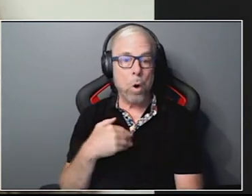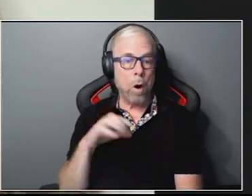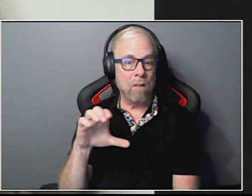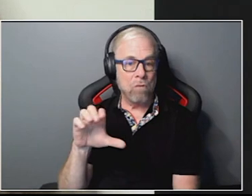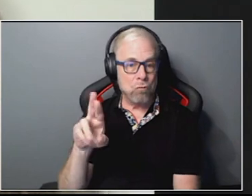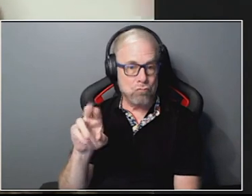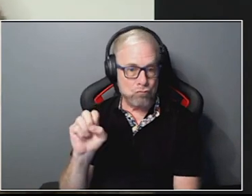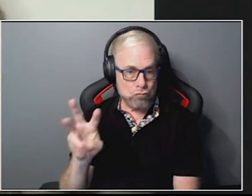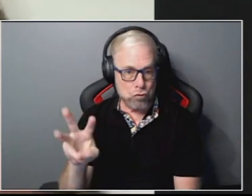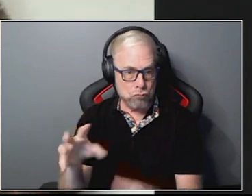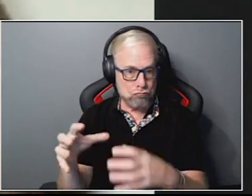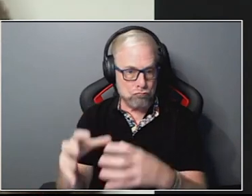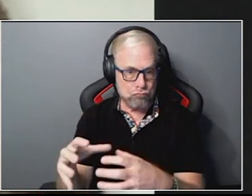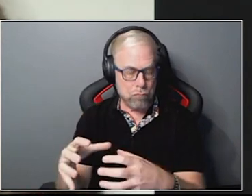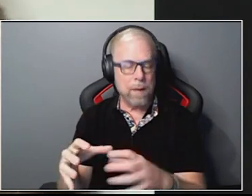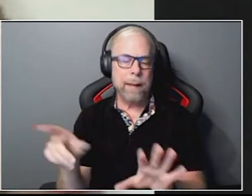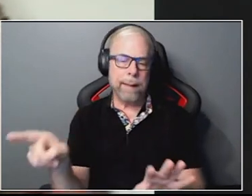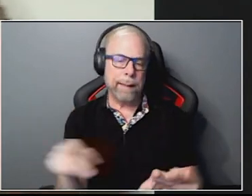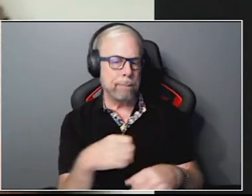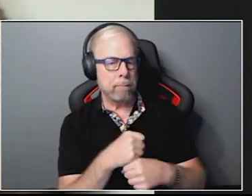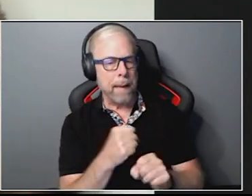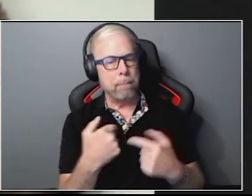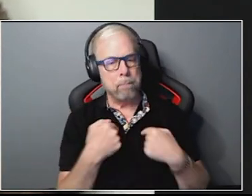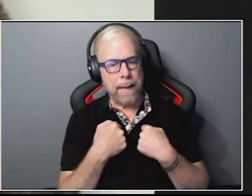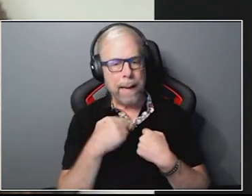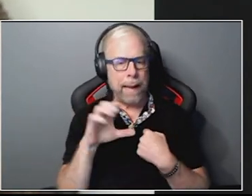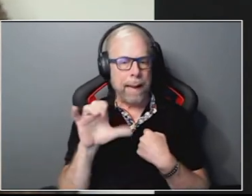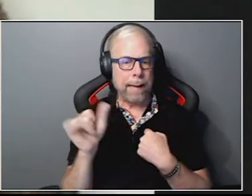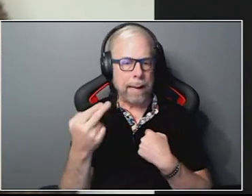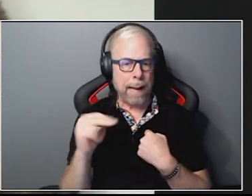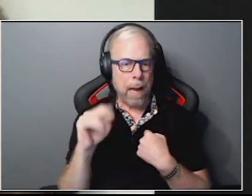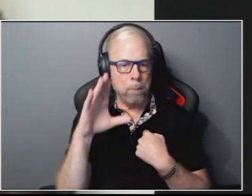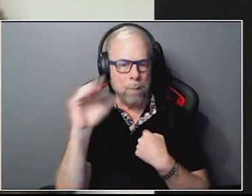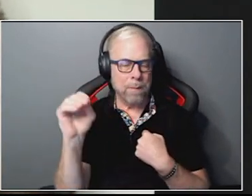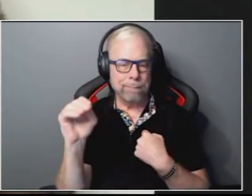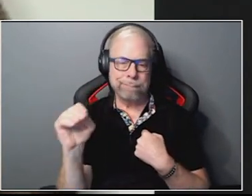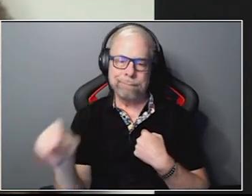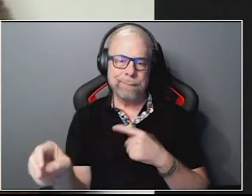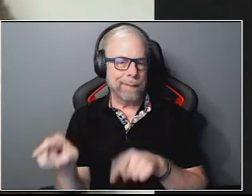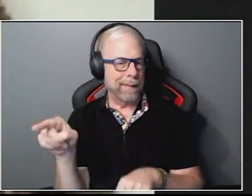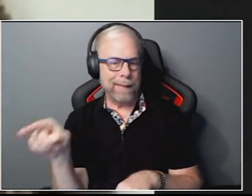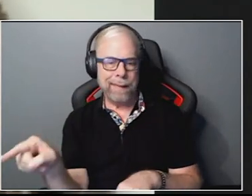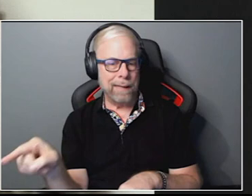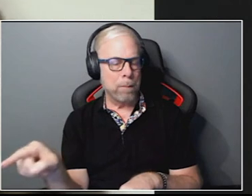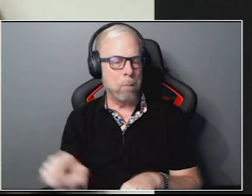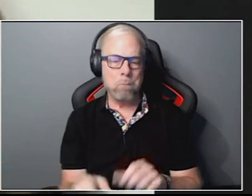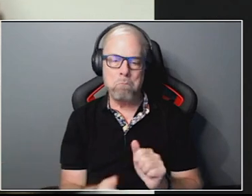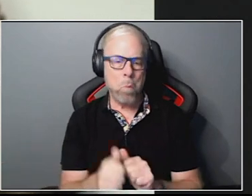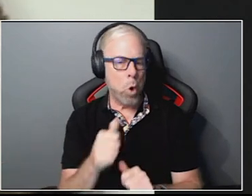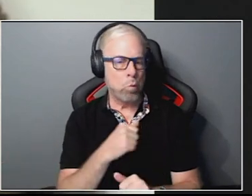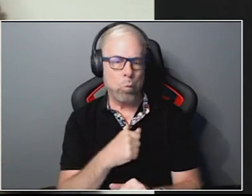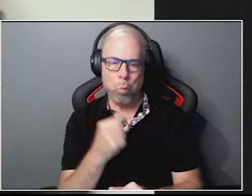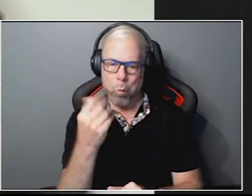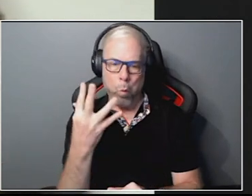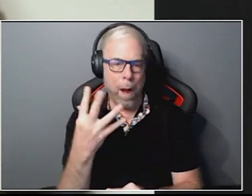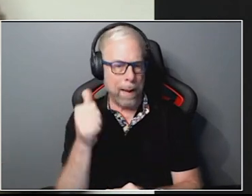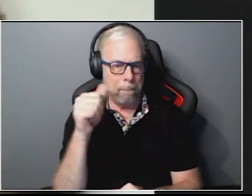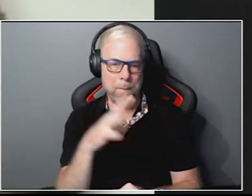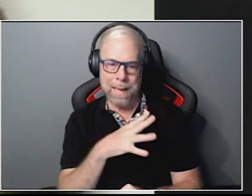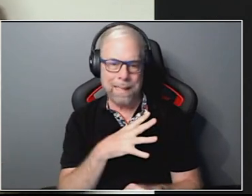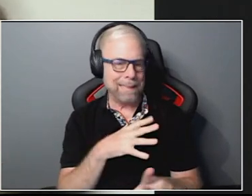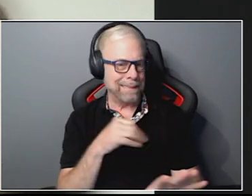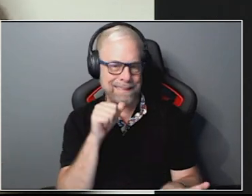like most white men back in those days, they didn't believe that Black men had, or that I had, that type of